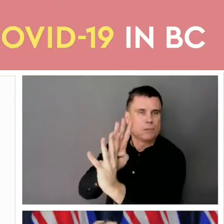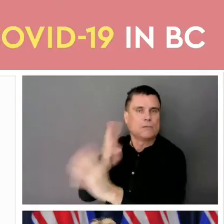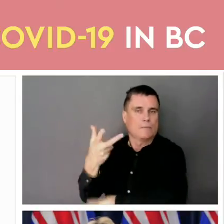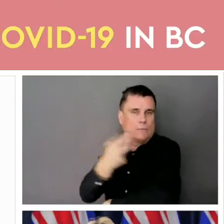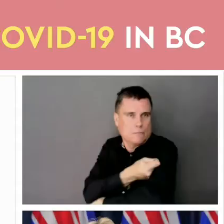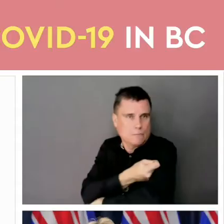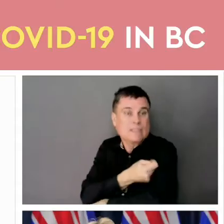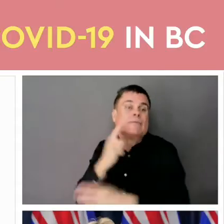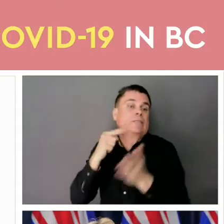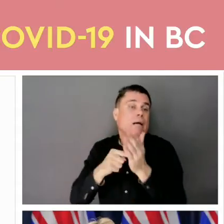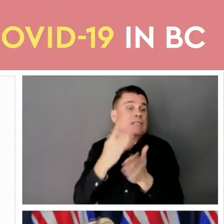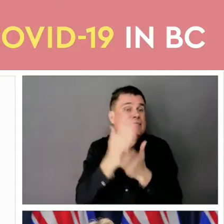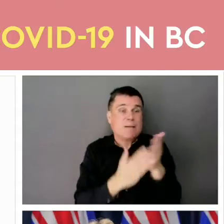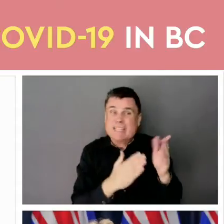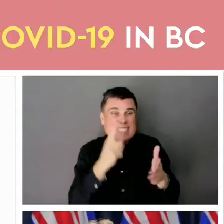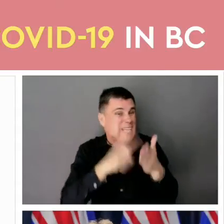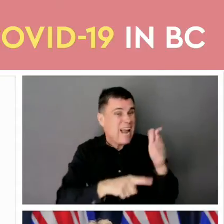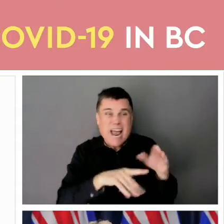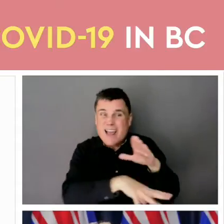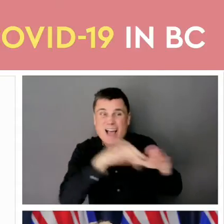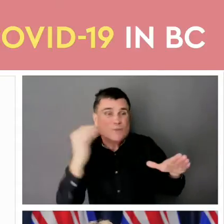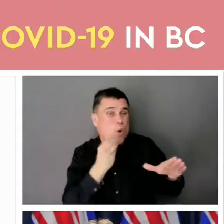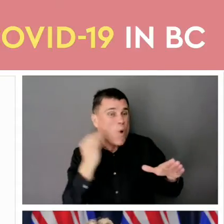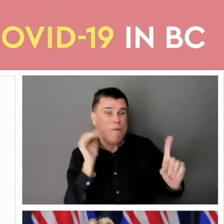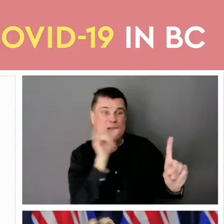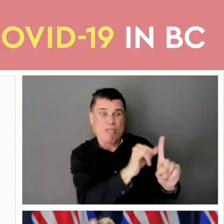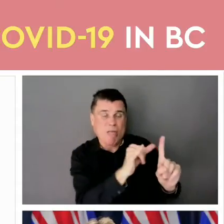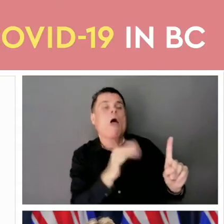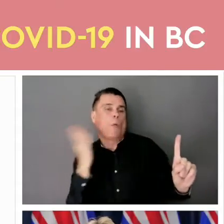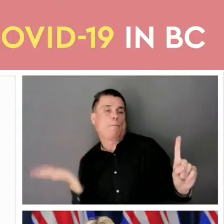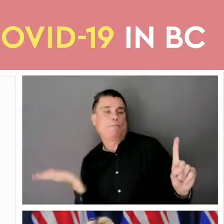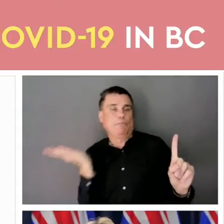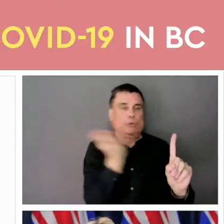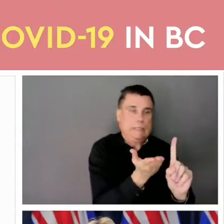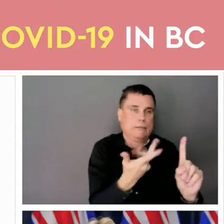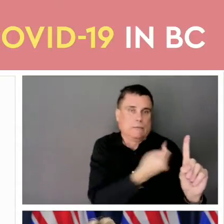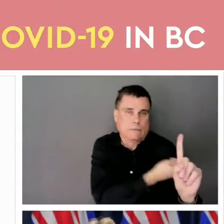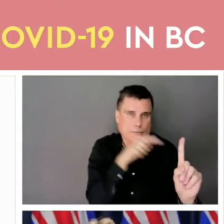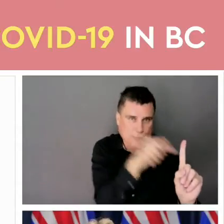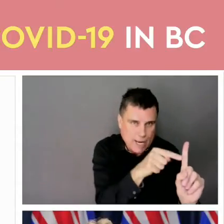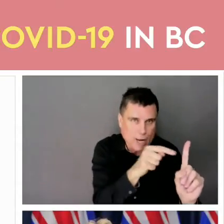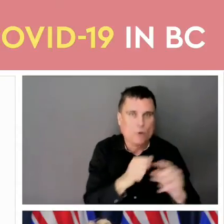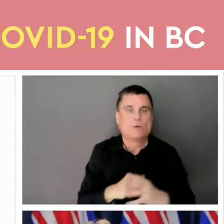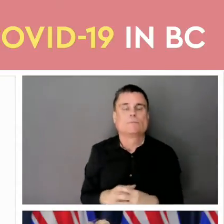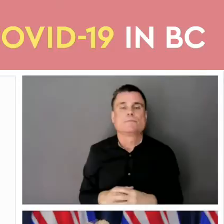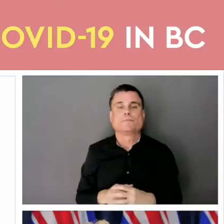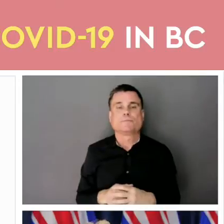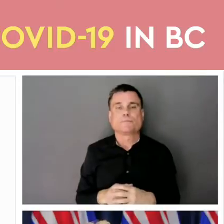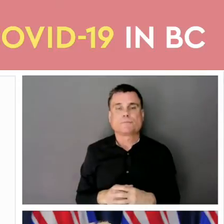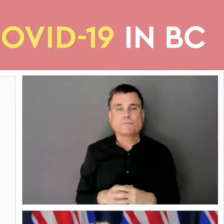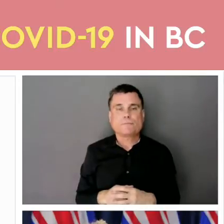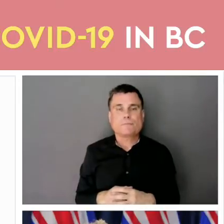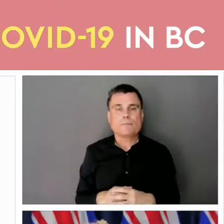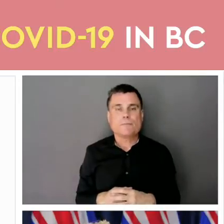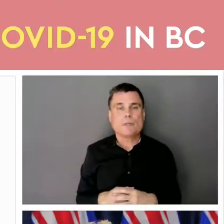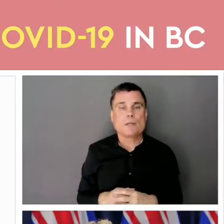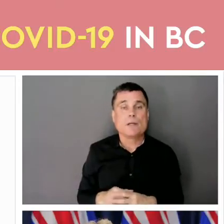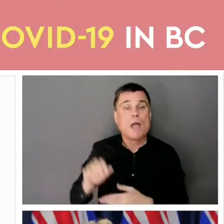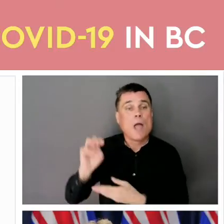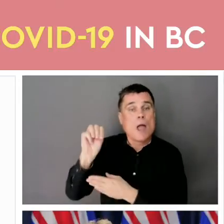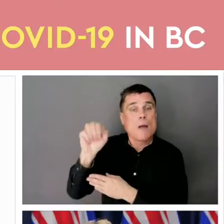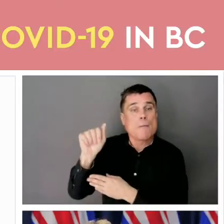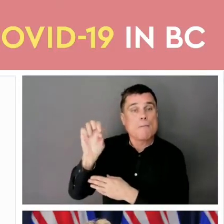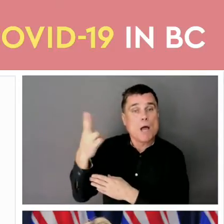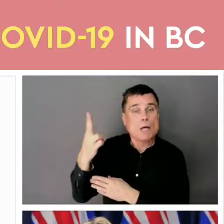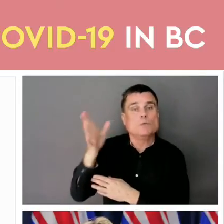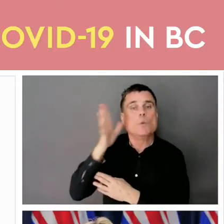clinics. And in March, you'll have the opportunity to pre-register, to sign up for appointments, which based on